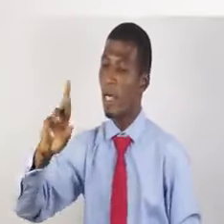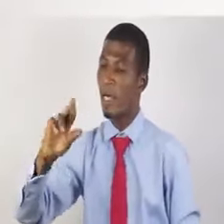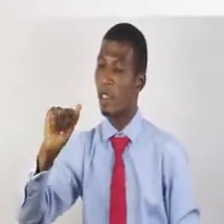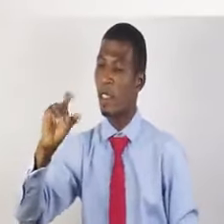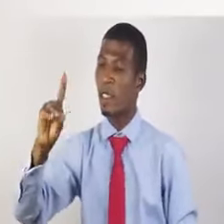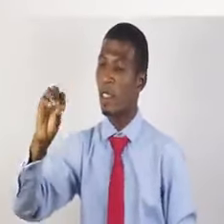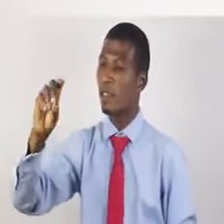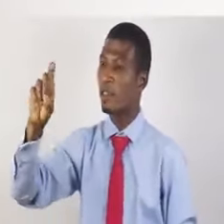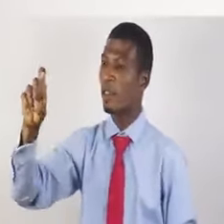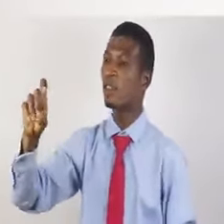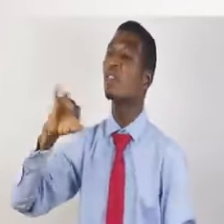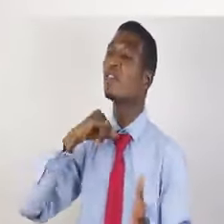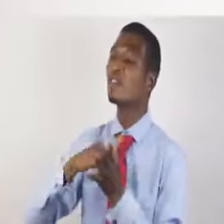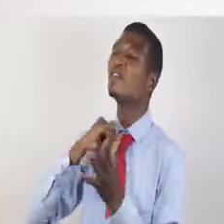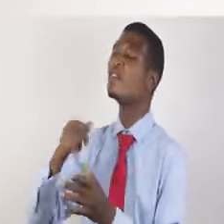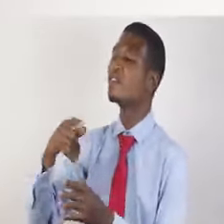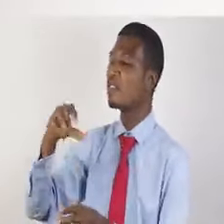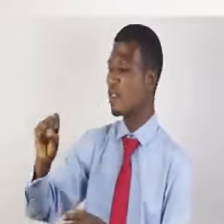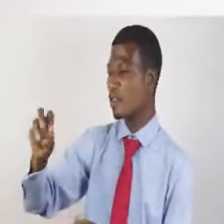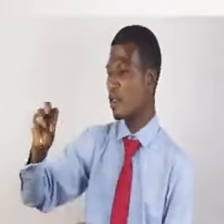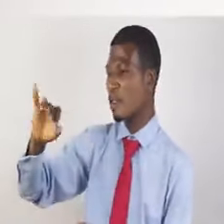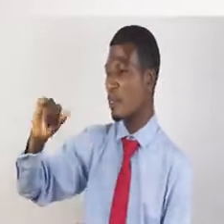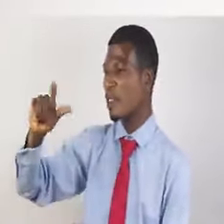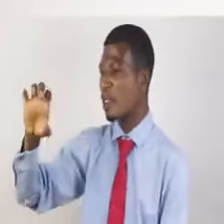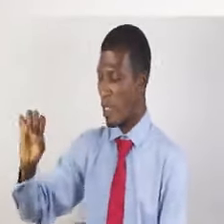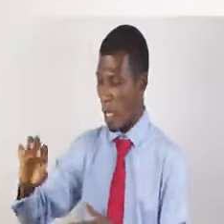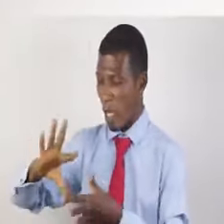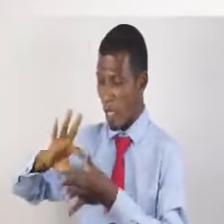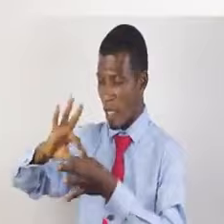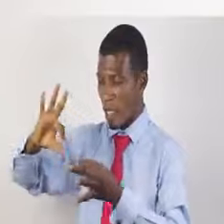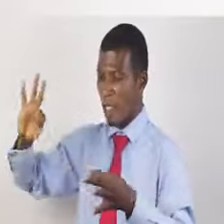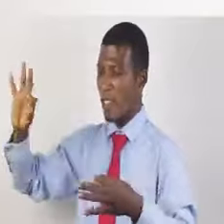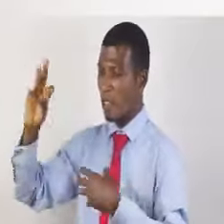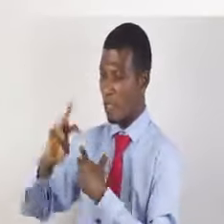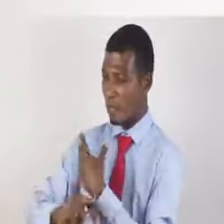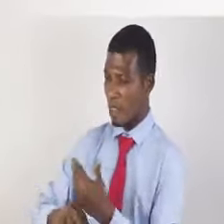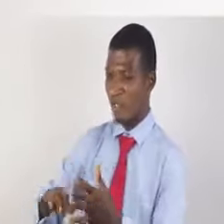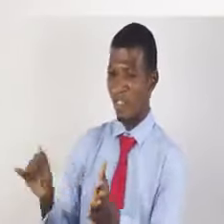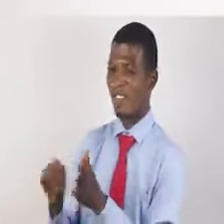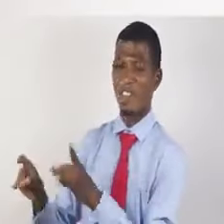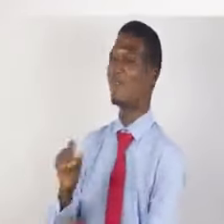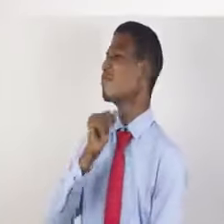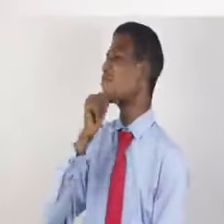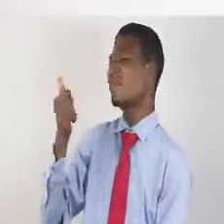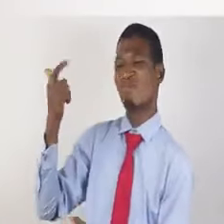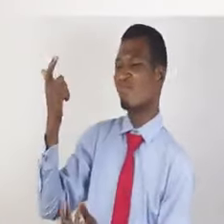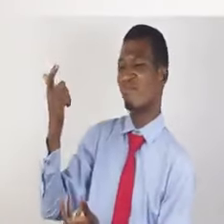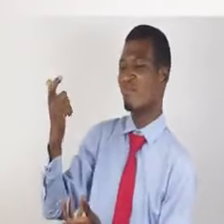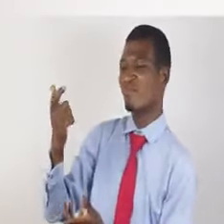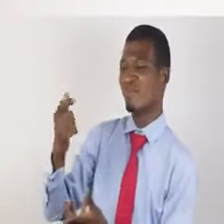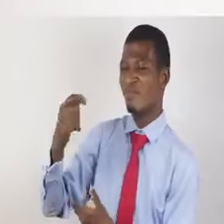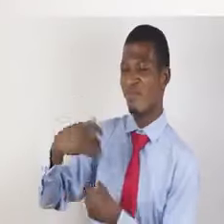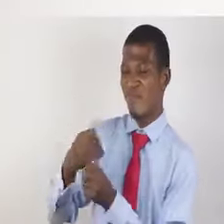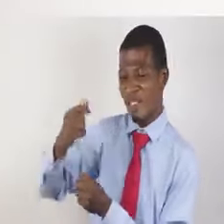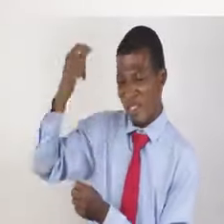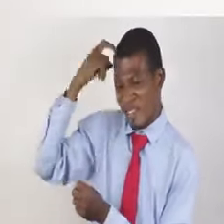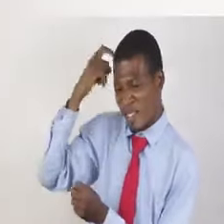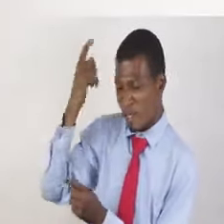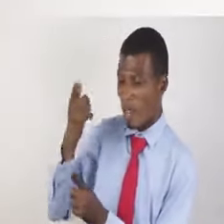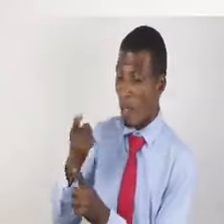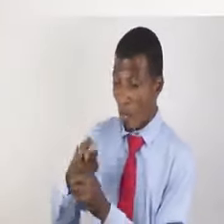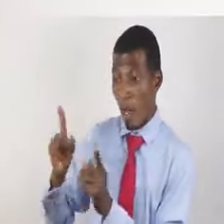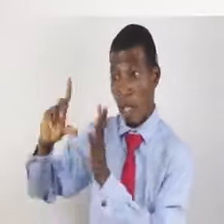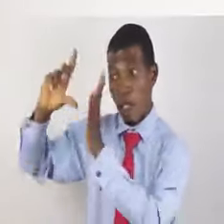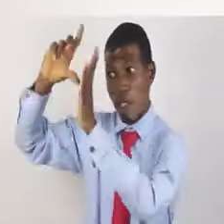a paradox? A paradox is a seemingly absurd statement at first glance which doesn't make sense, and afterwards